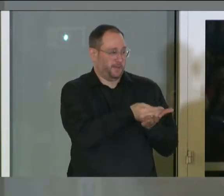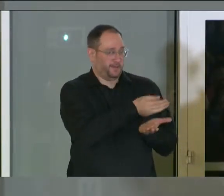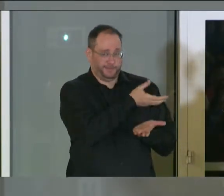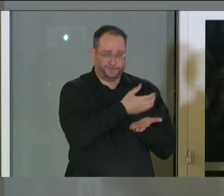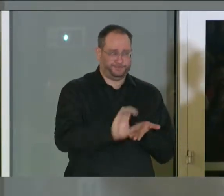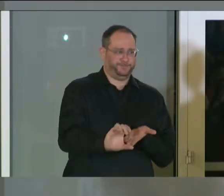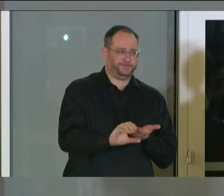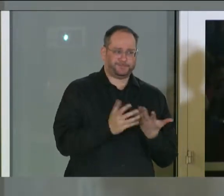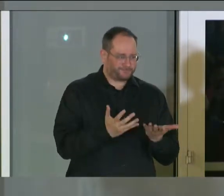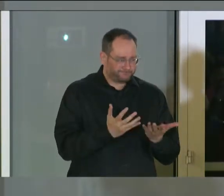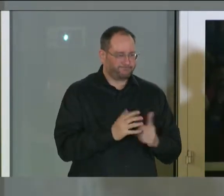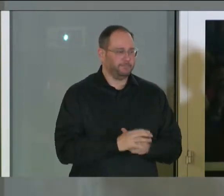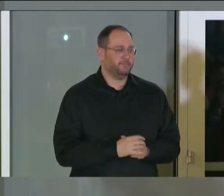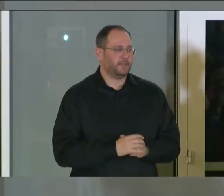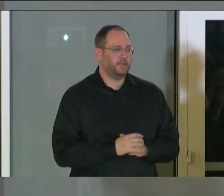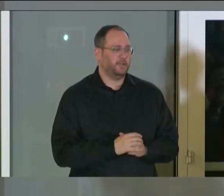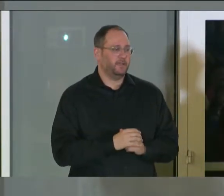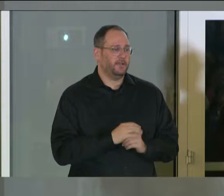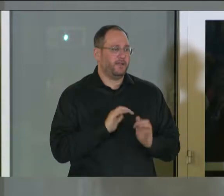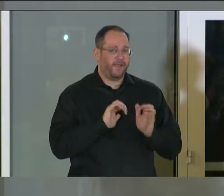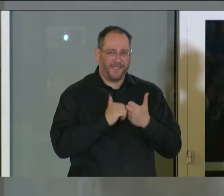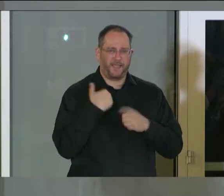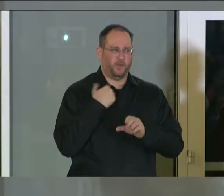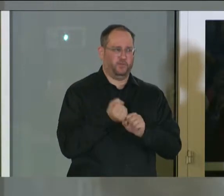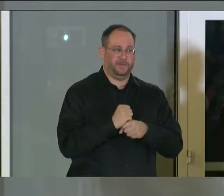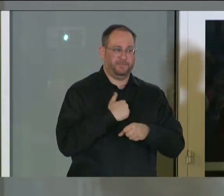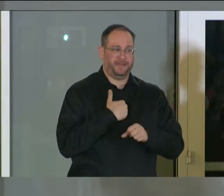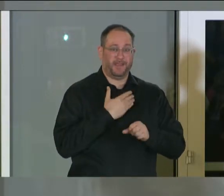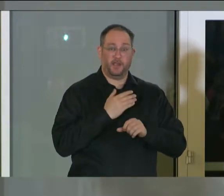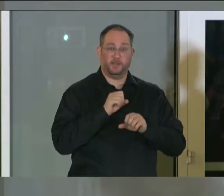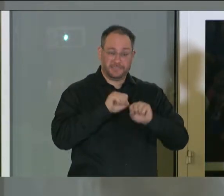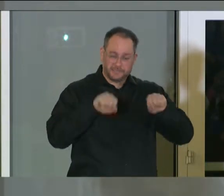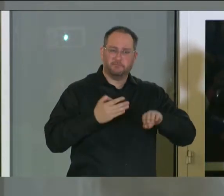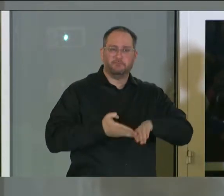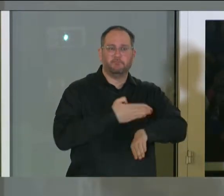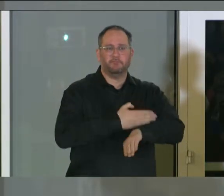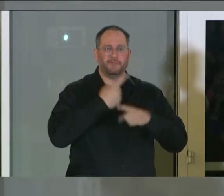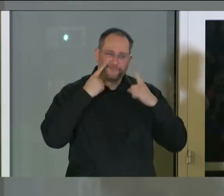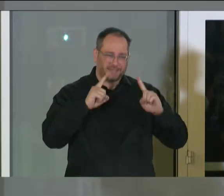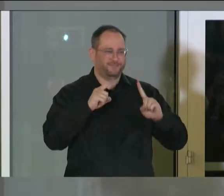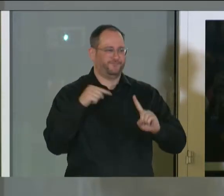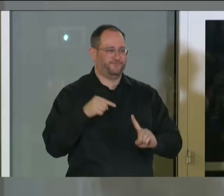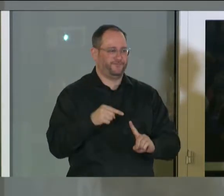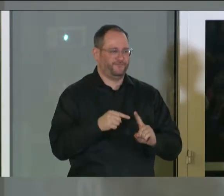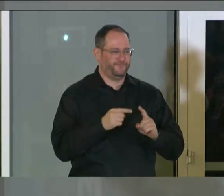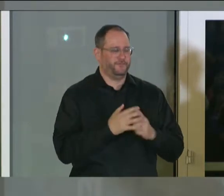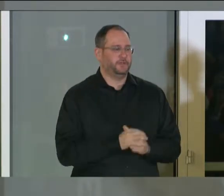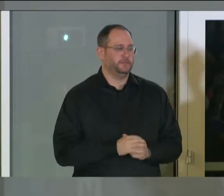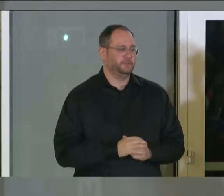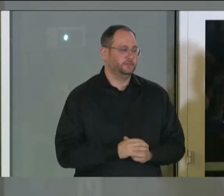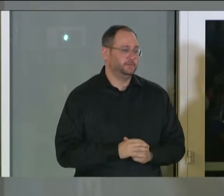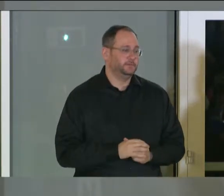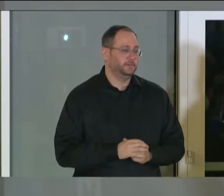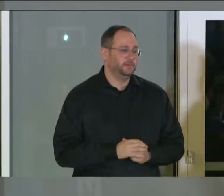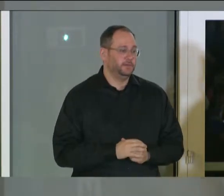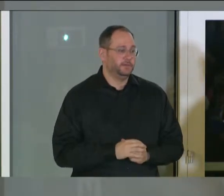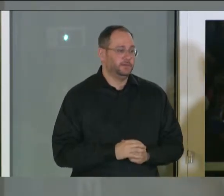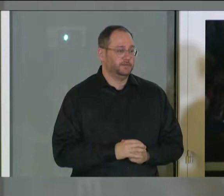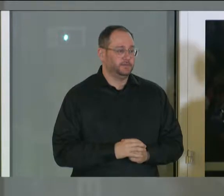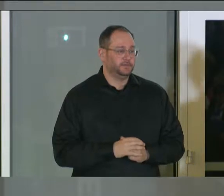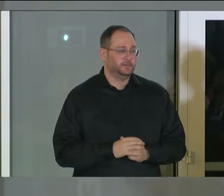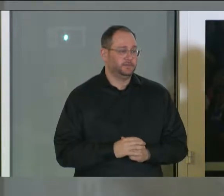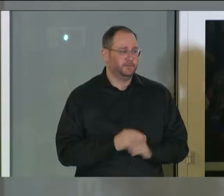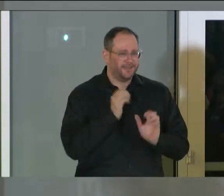more effectively is also what we have to be focused on. And how we make sure that we don't have